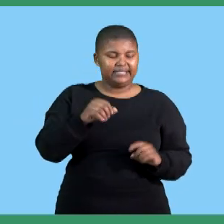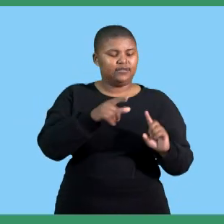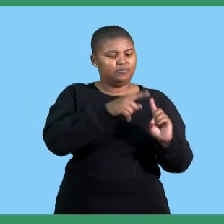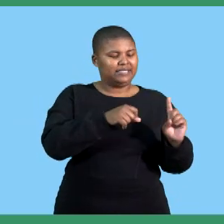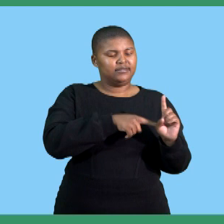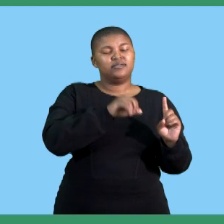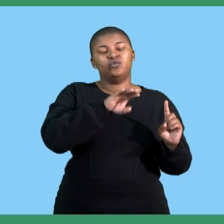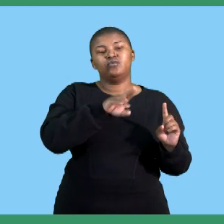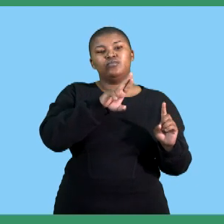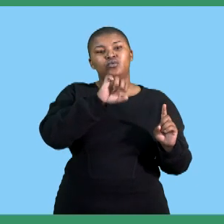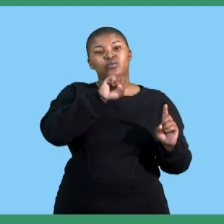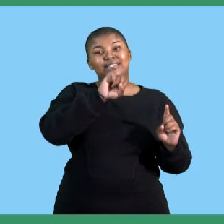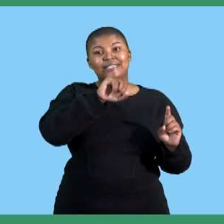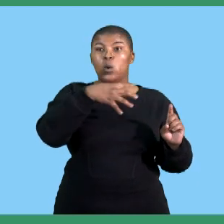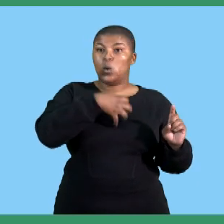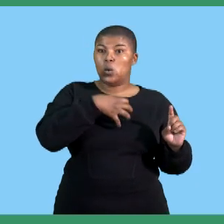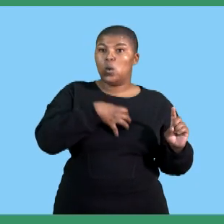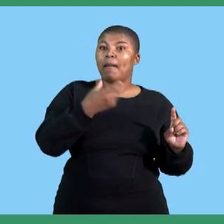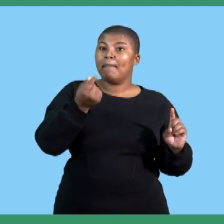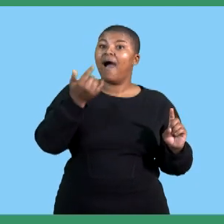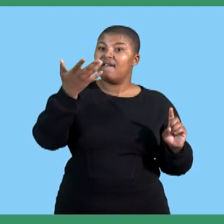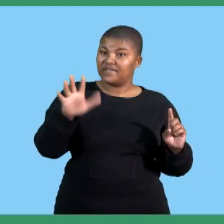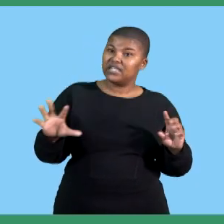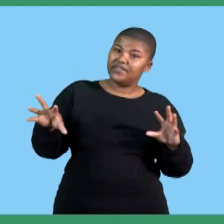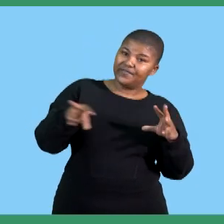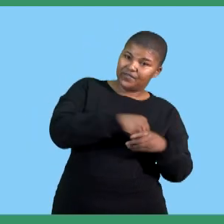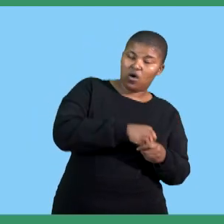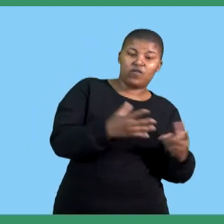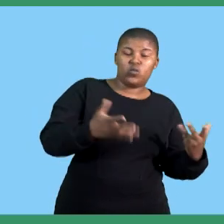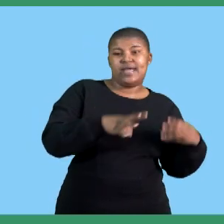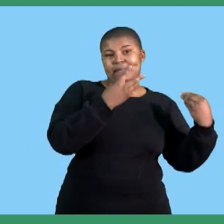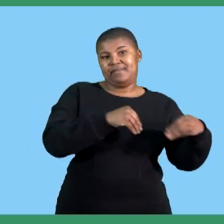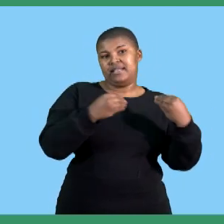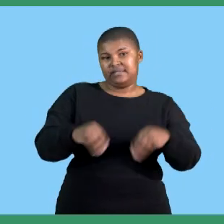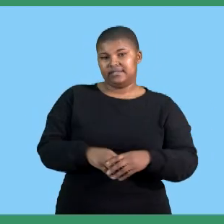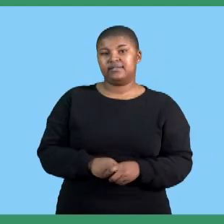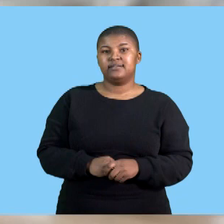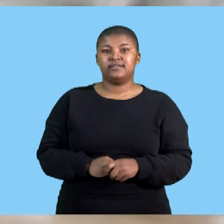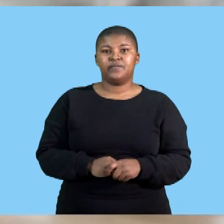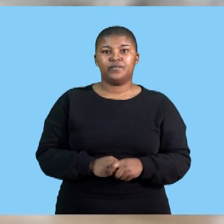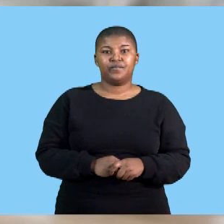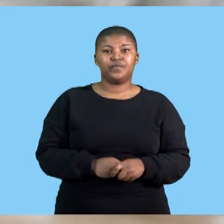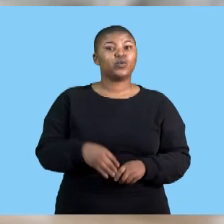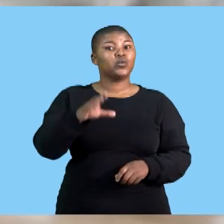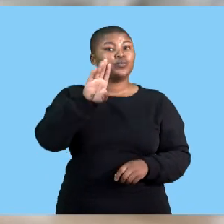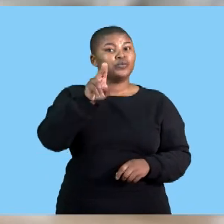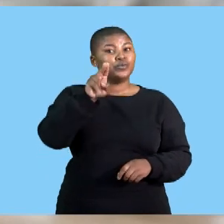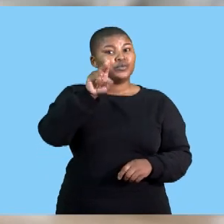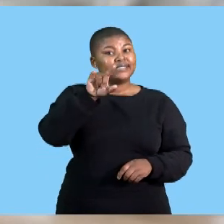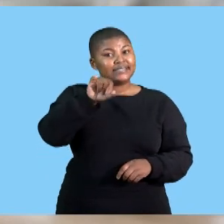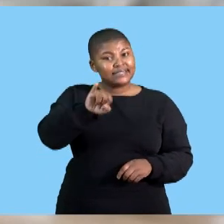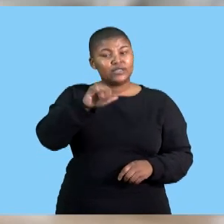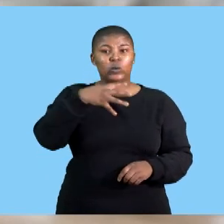her own money into the business. So this sentence alone tells us that Busi provided